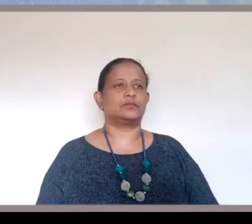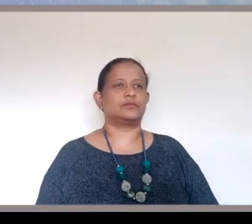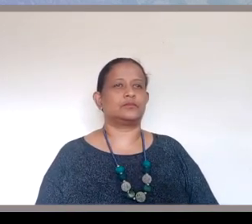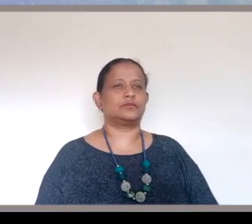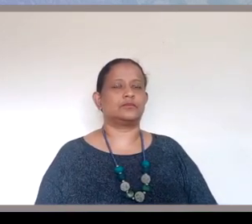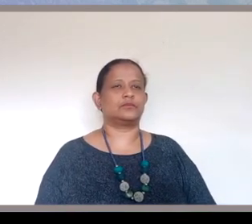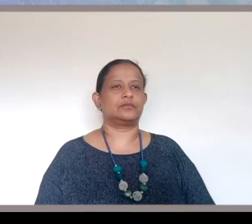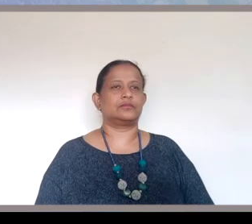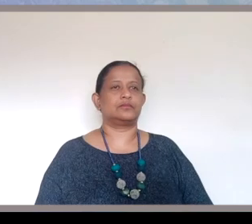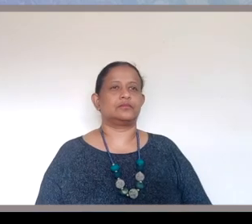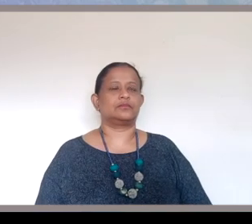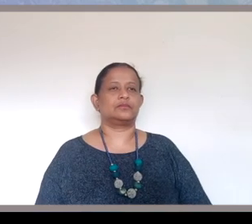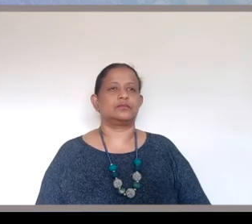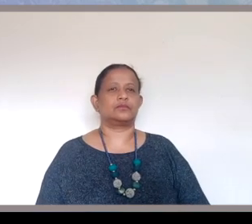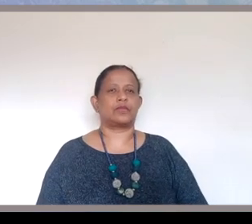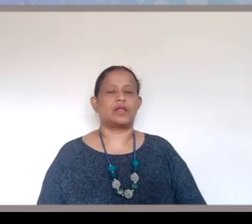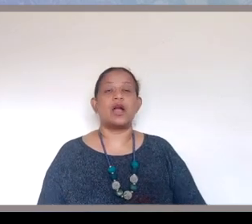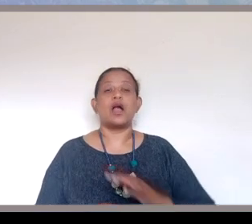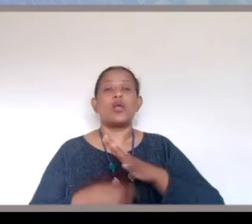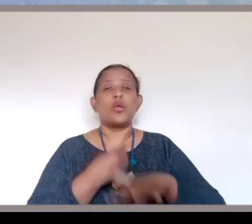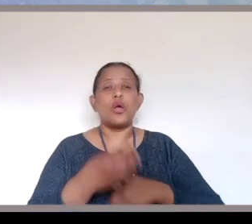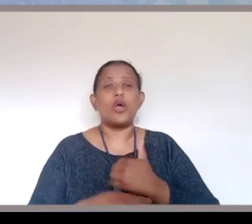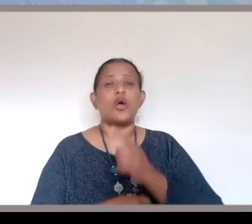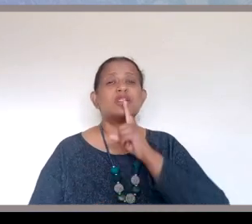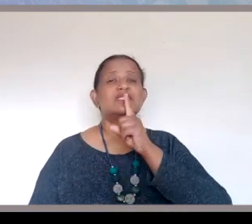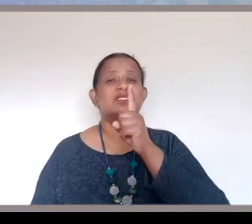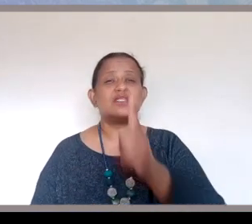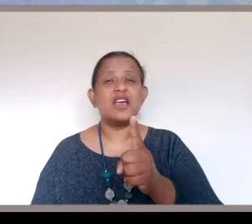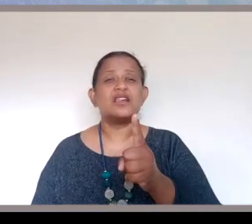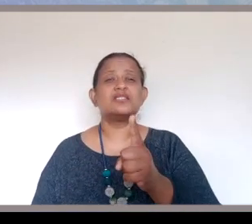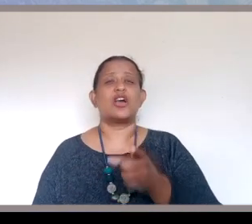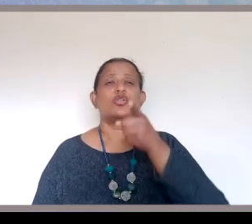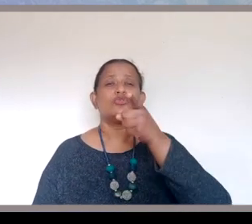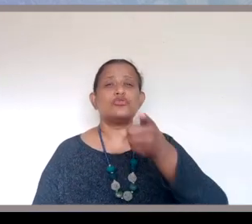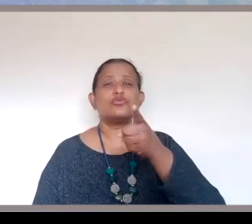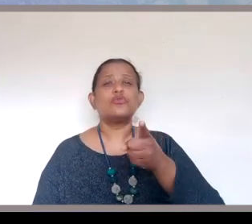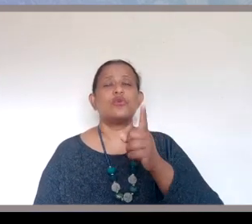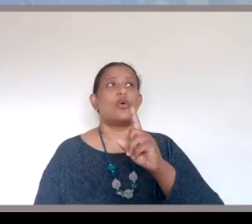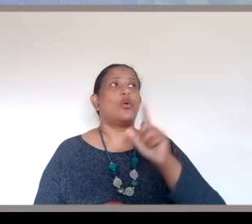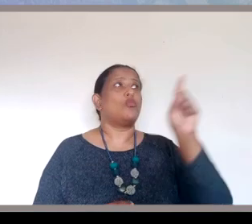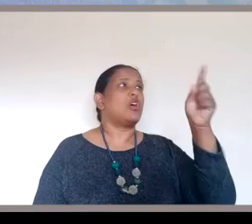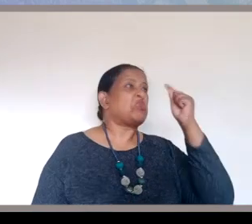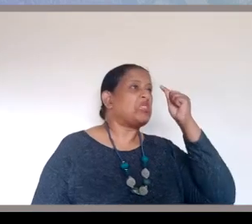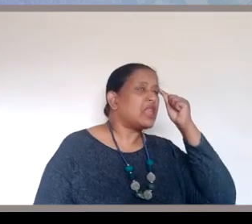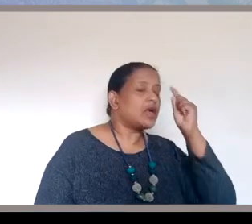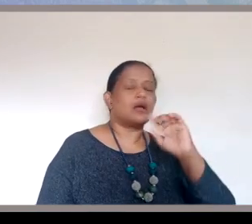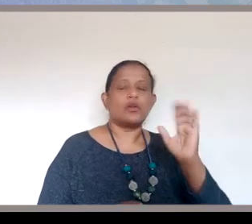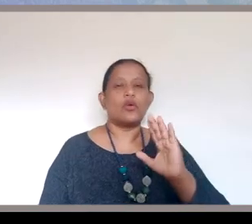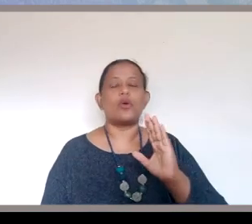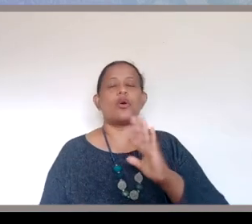God says it, it's there. Look for that way of escape. Find that way of escape, because God is going to honor